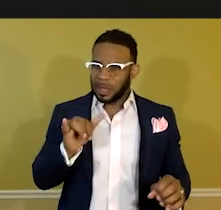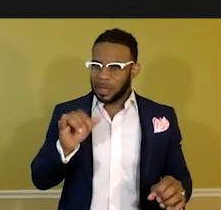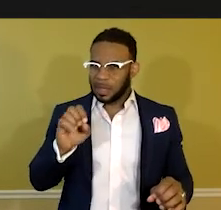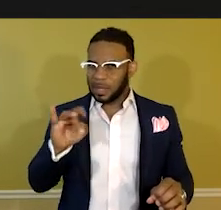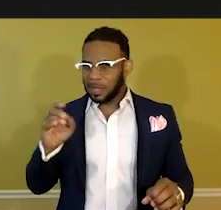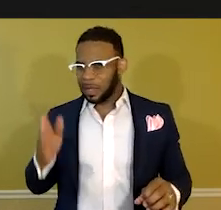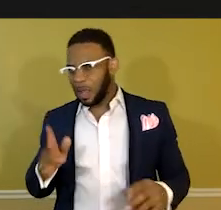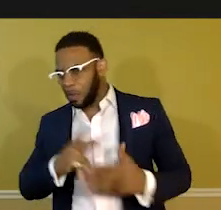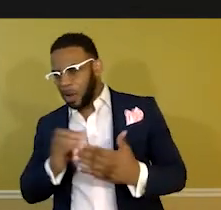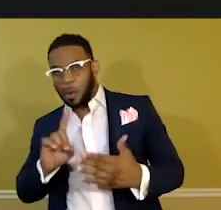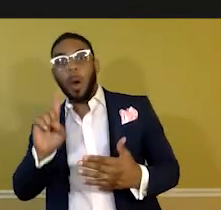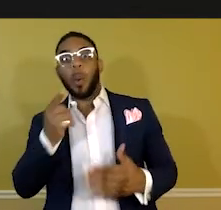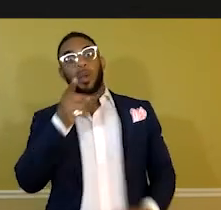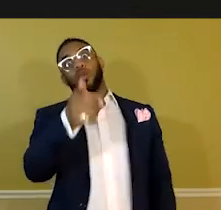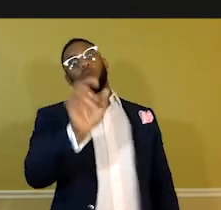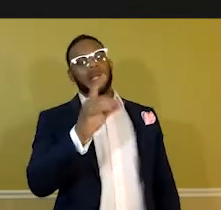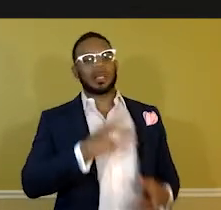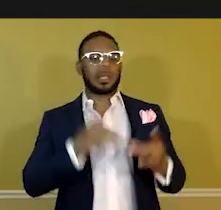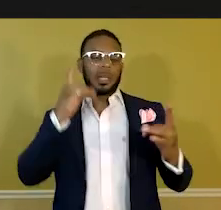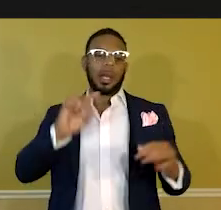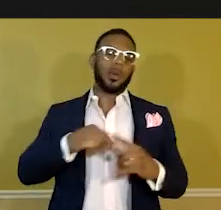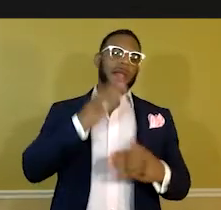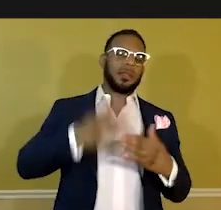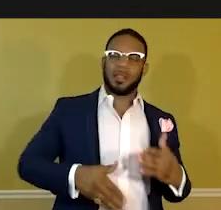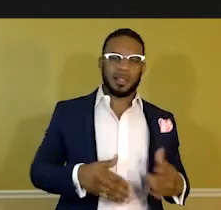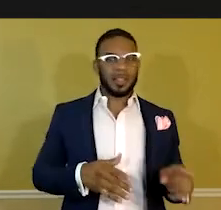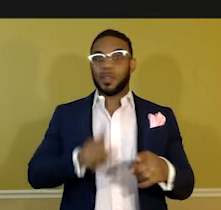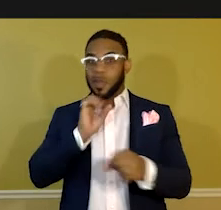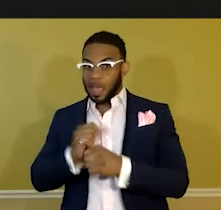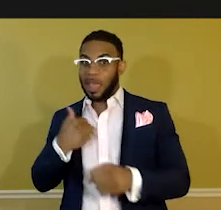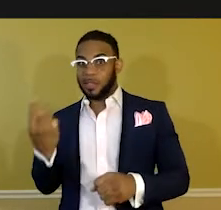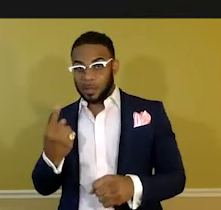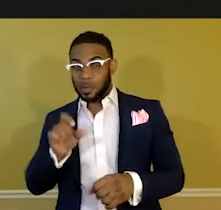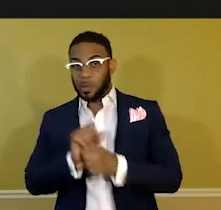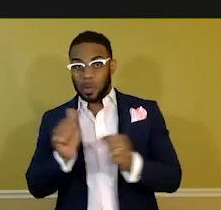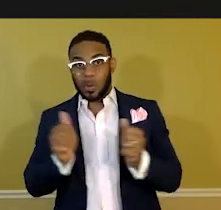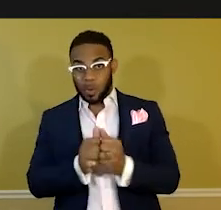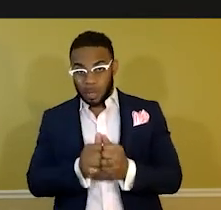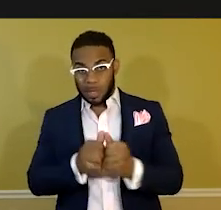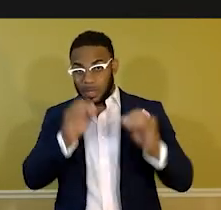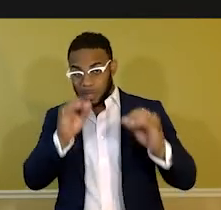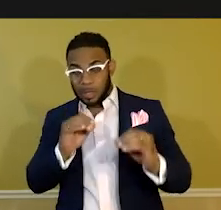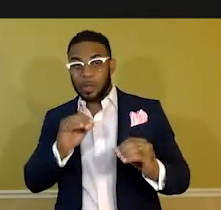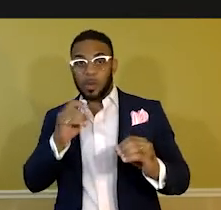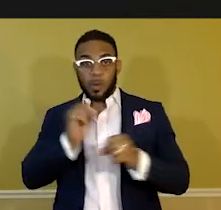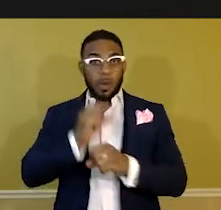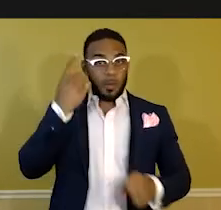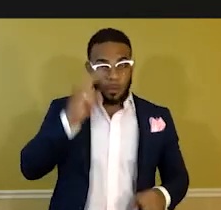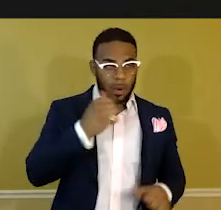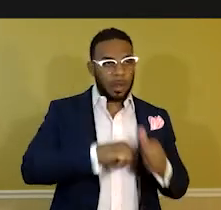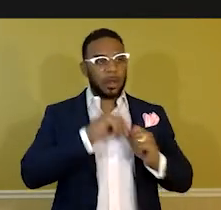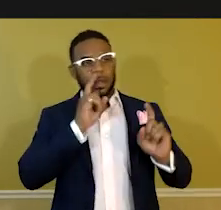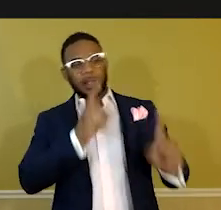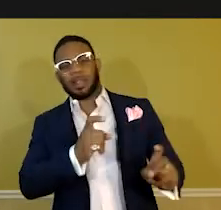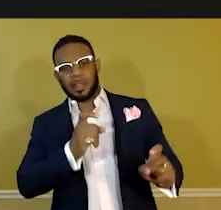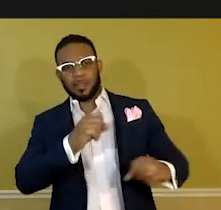side project where only you can say when this is done. No, you actually have someone that you're working with and potentially working for that can really